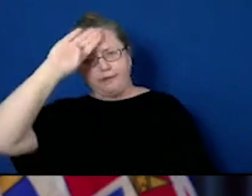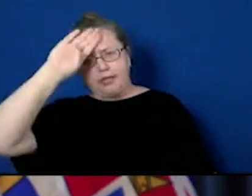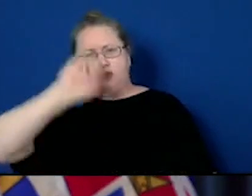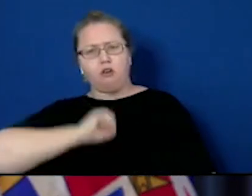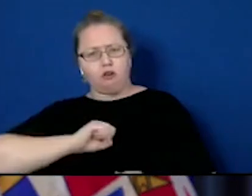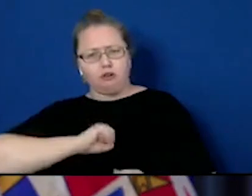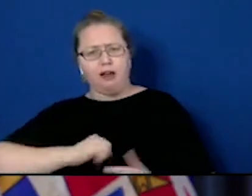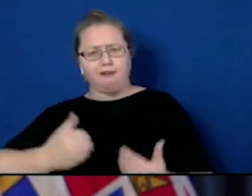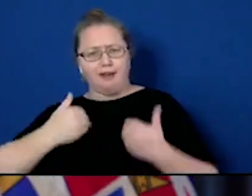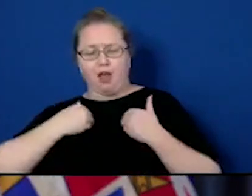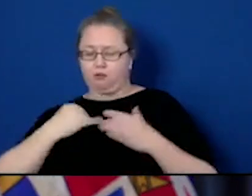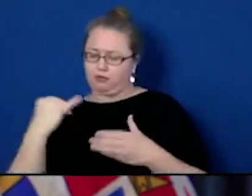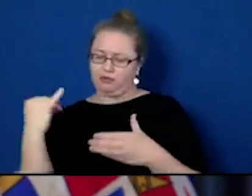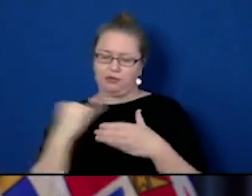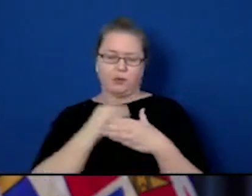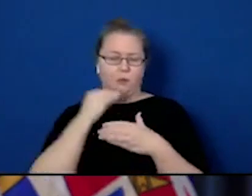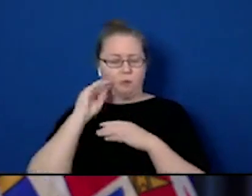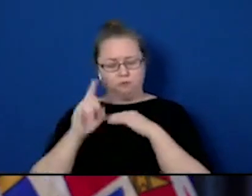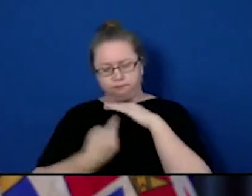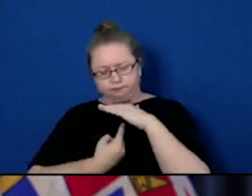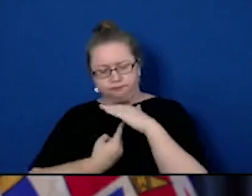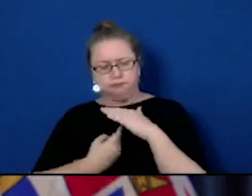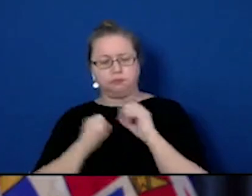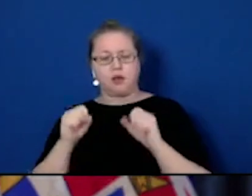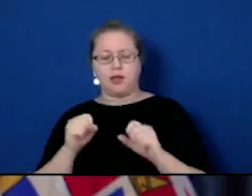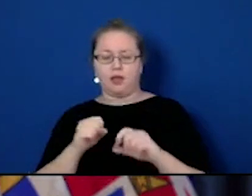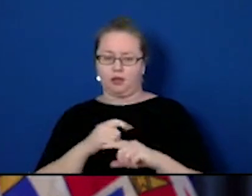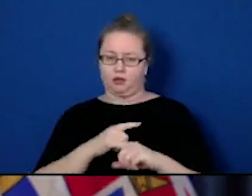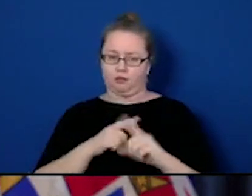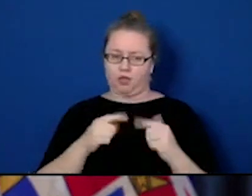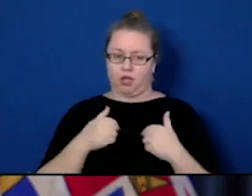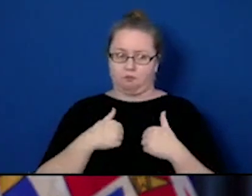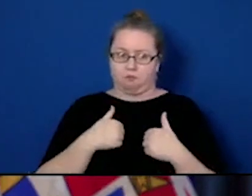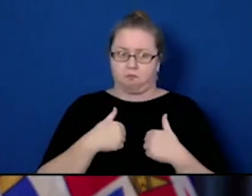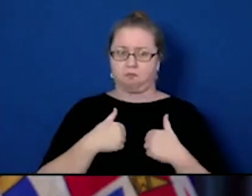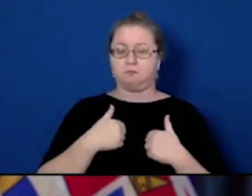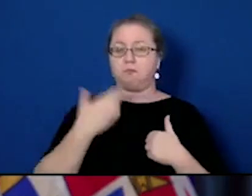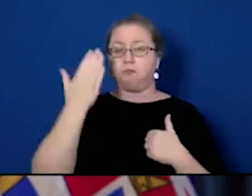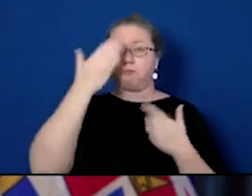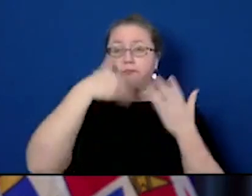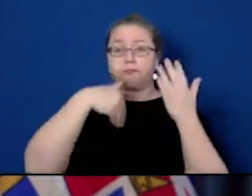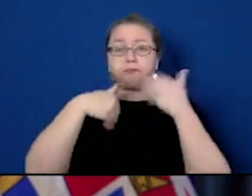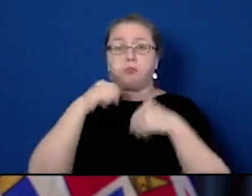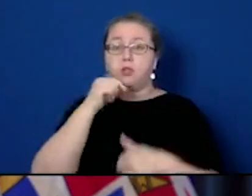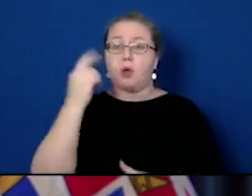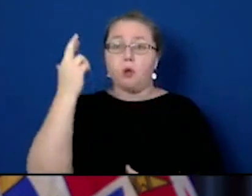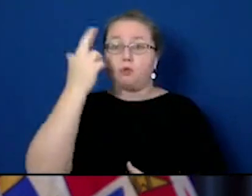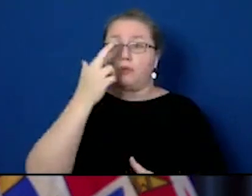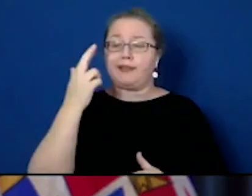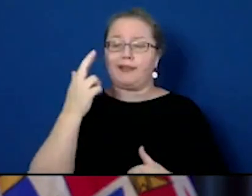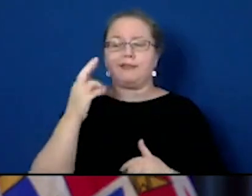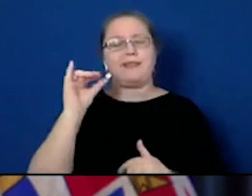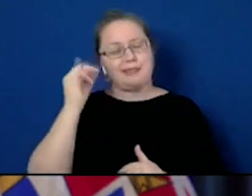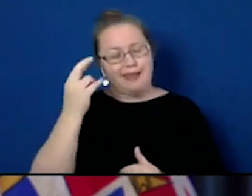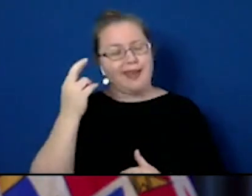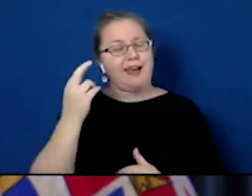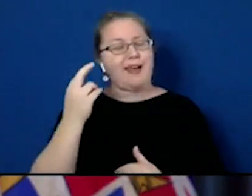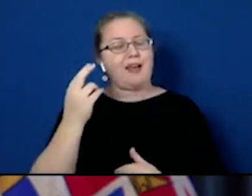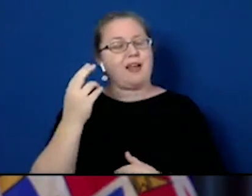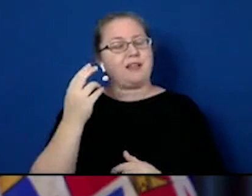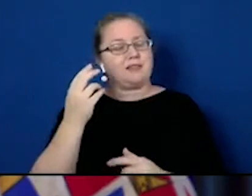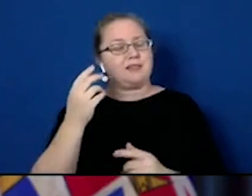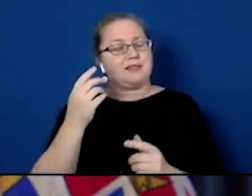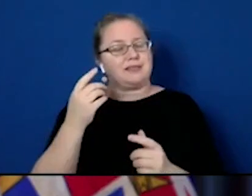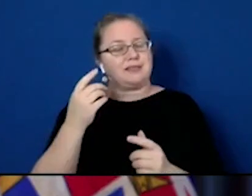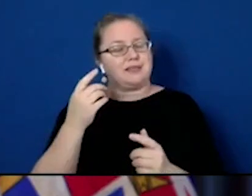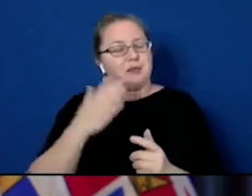sure we're not in group situations with large numbers of people indoors, crowded, close to each other,